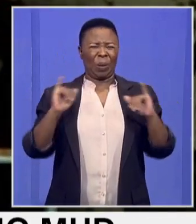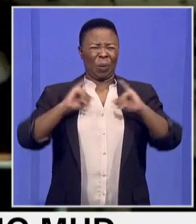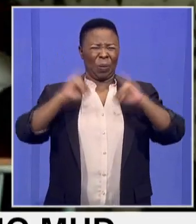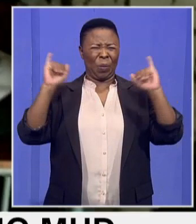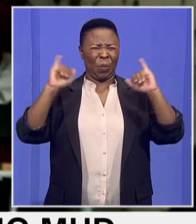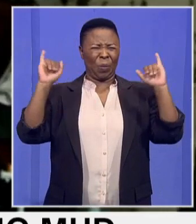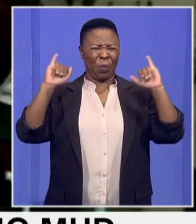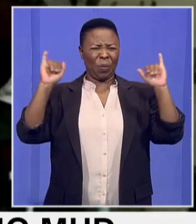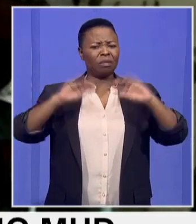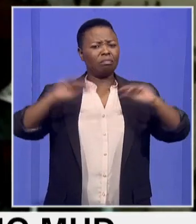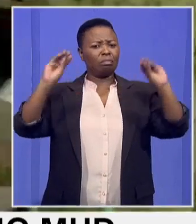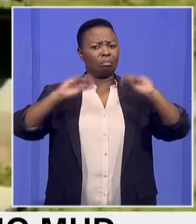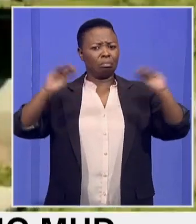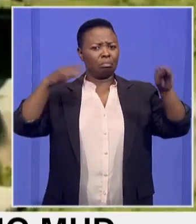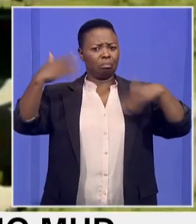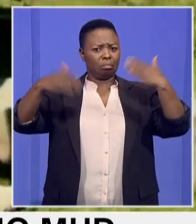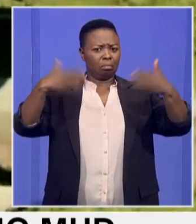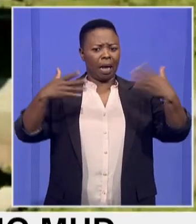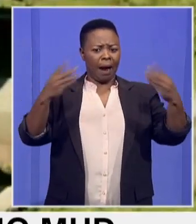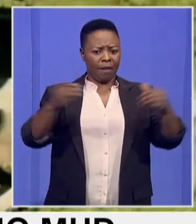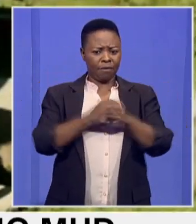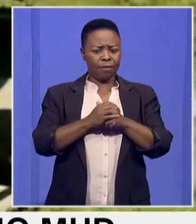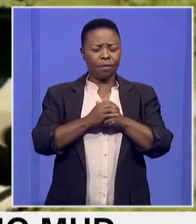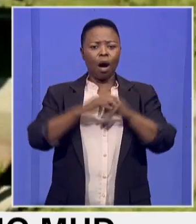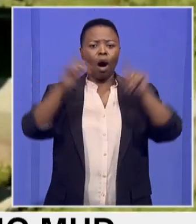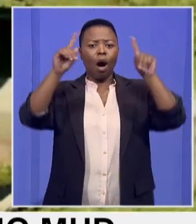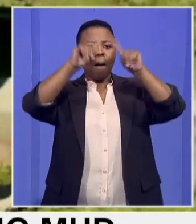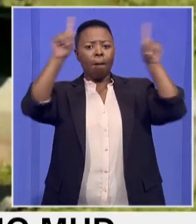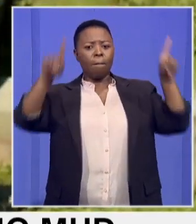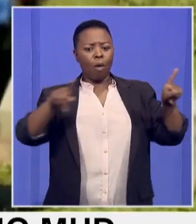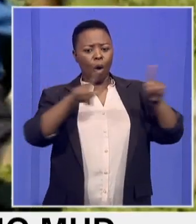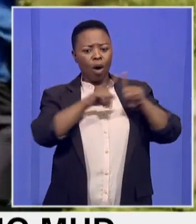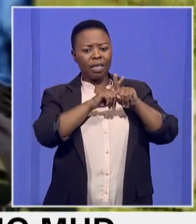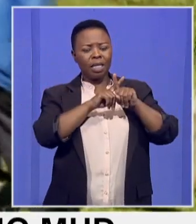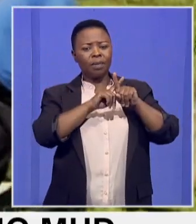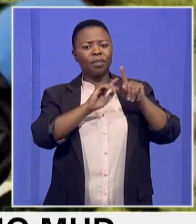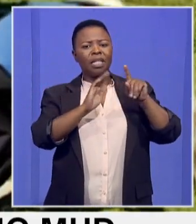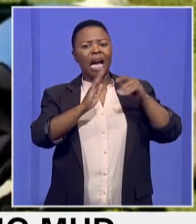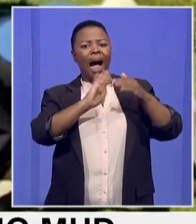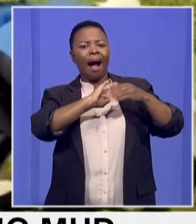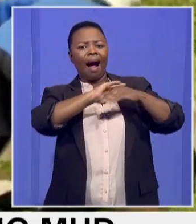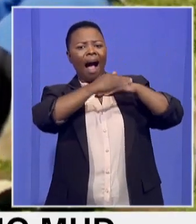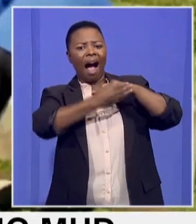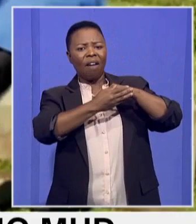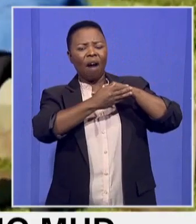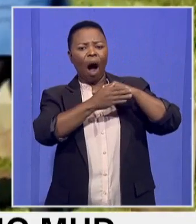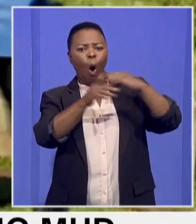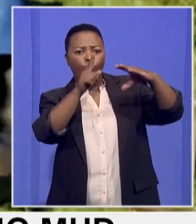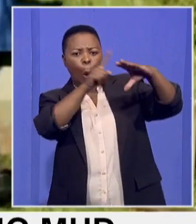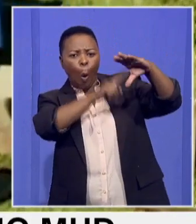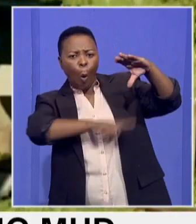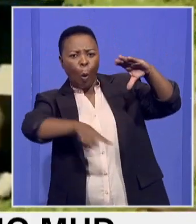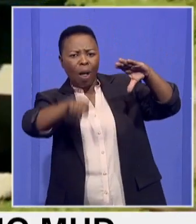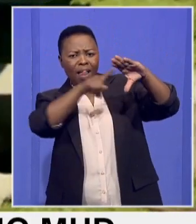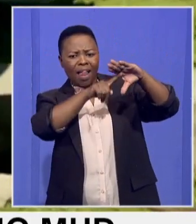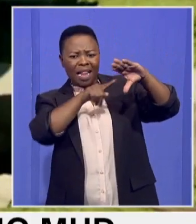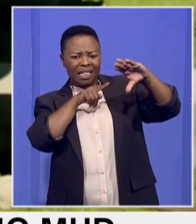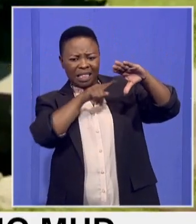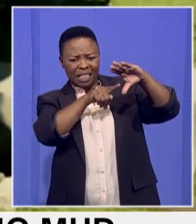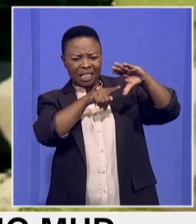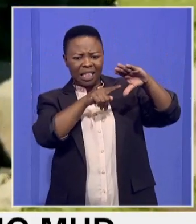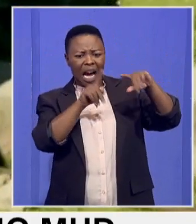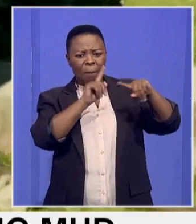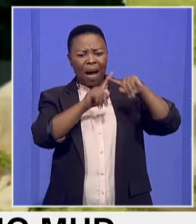conditions. A board is used to cover a hole in one of the classrooms, while this block is riddled